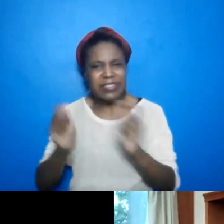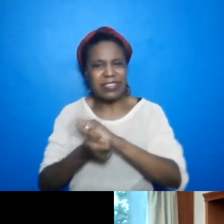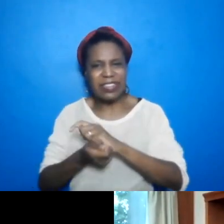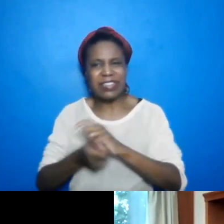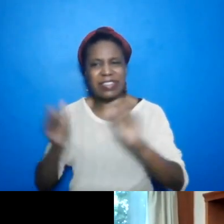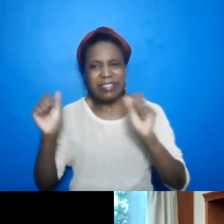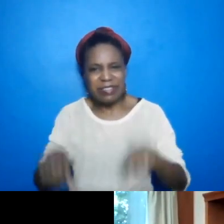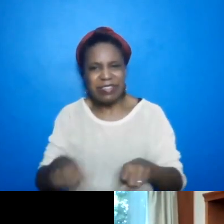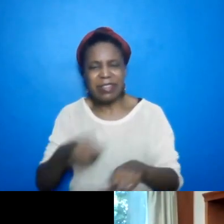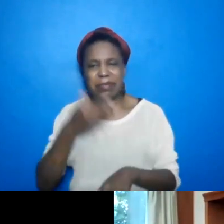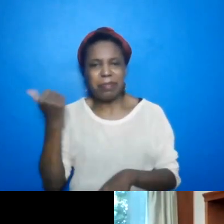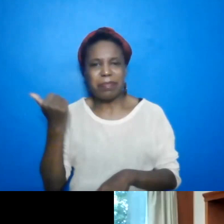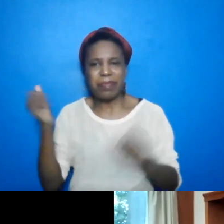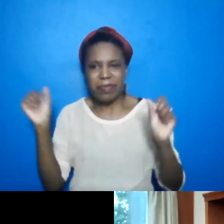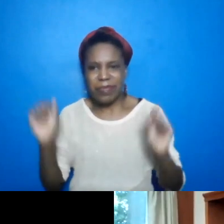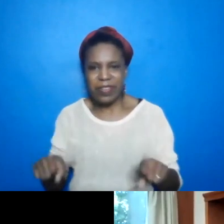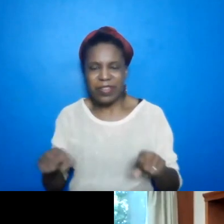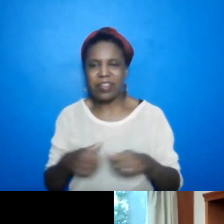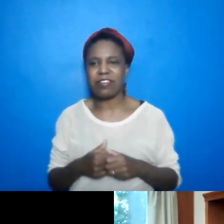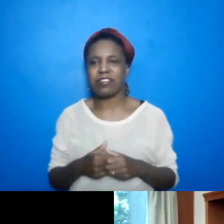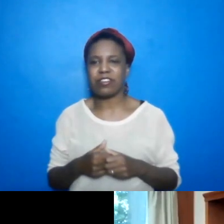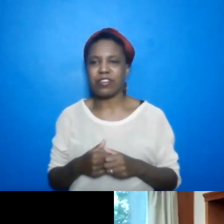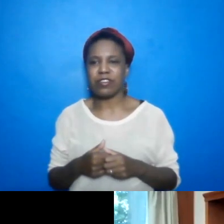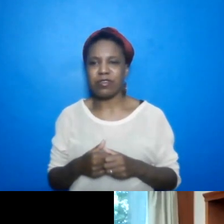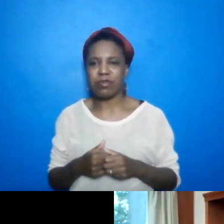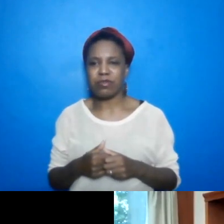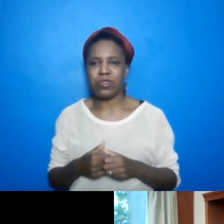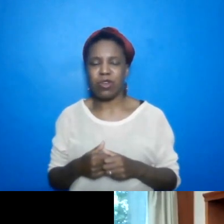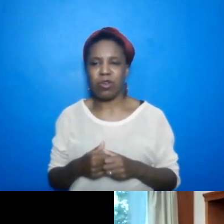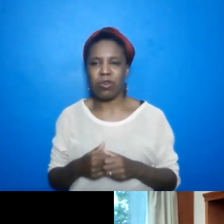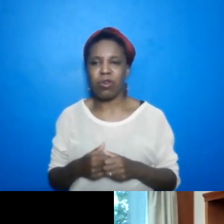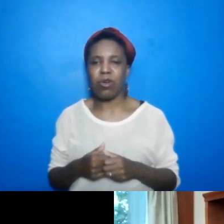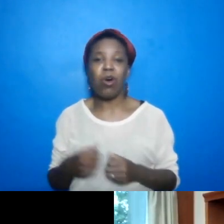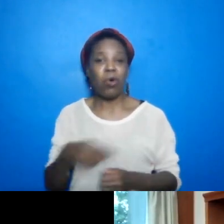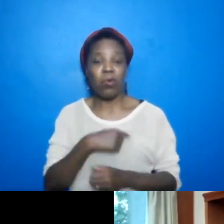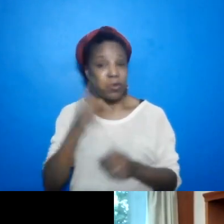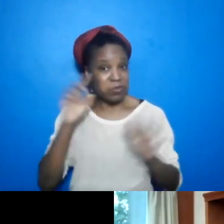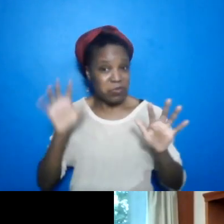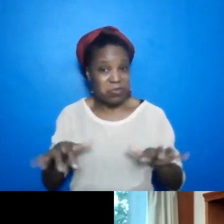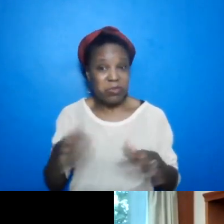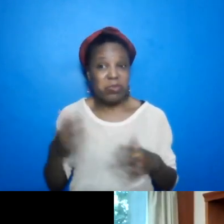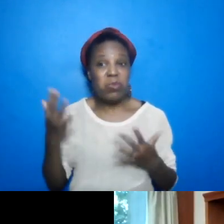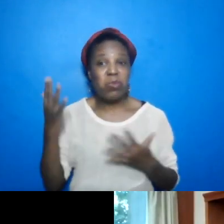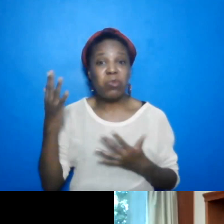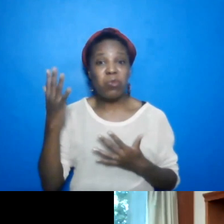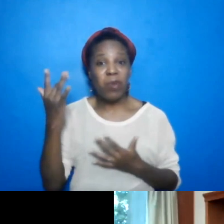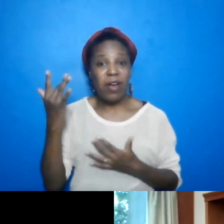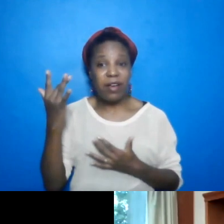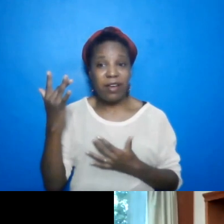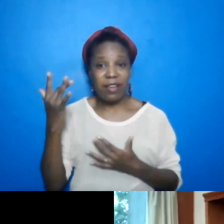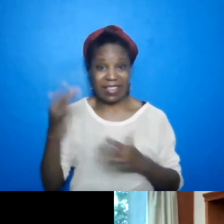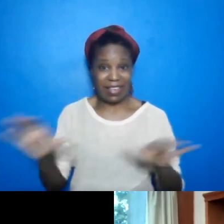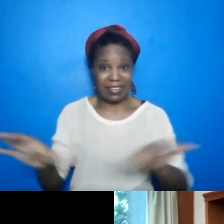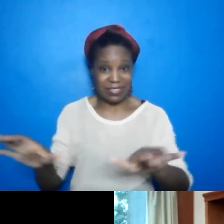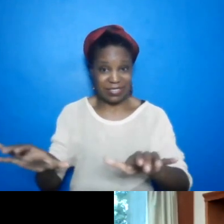way the gap between what we're observing and what we think it should be. You're never disappointed with their children for what they do. You're disappointed with their